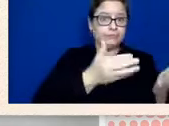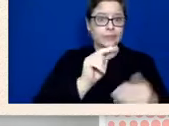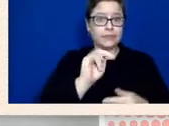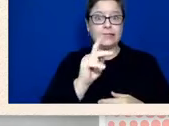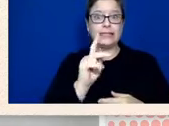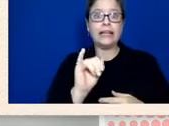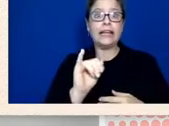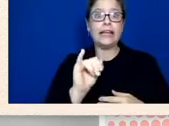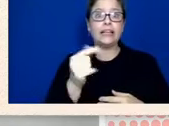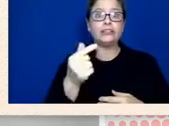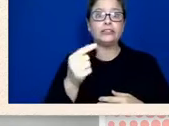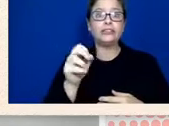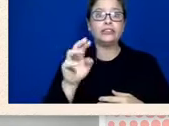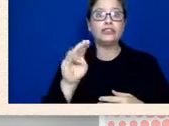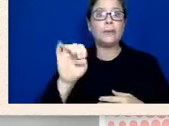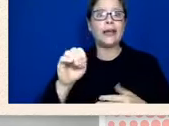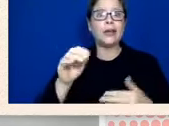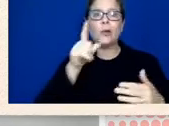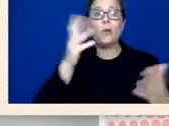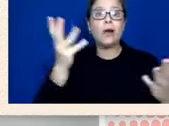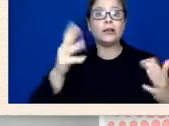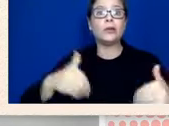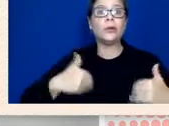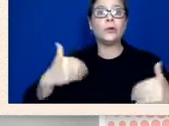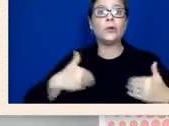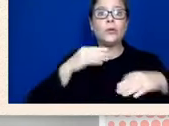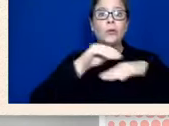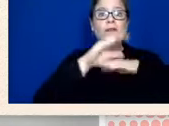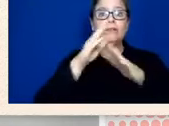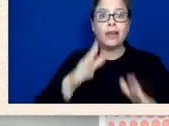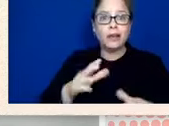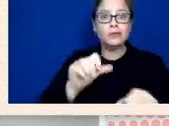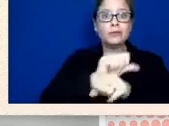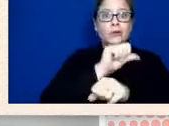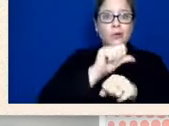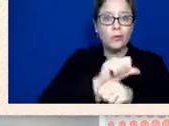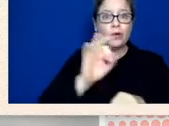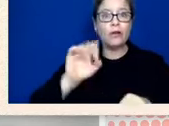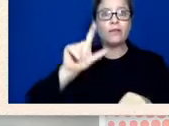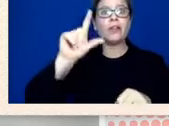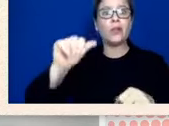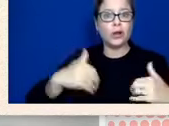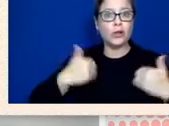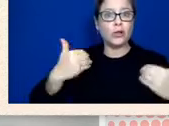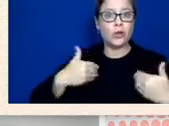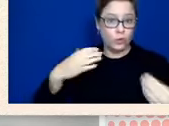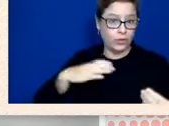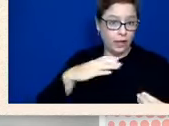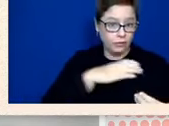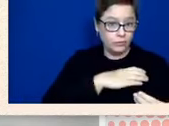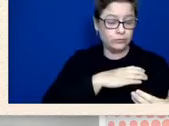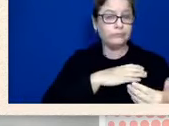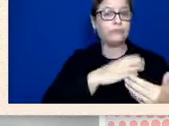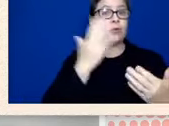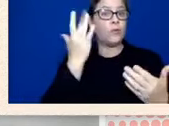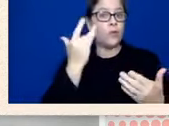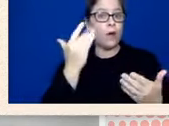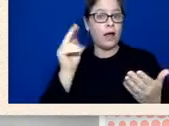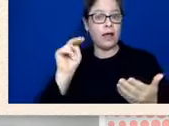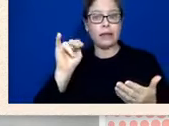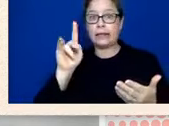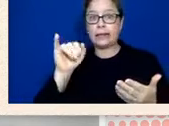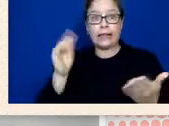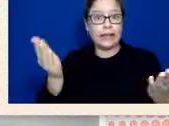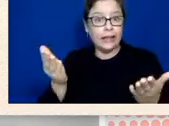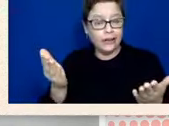the youth advisor here in our office and does a lot of the work with the Florida Youth Council. The reason she's here with us is because the